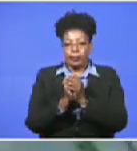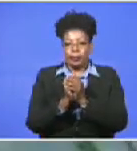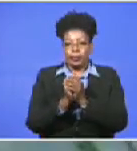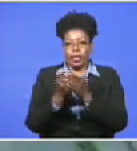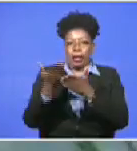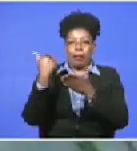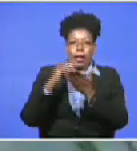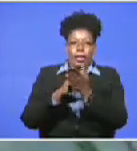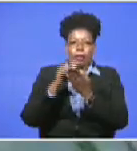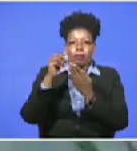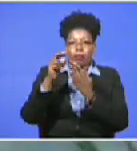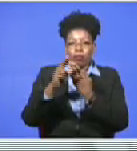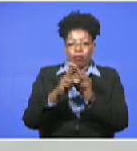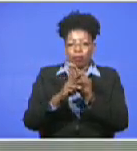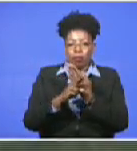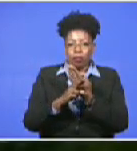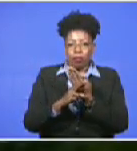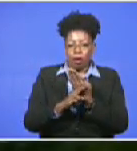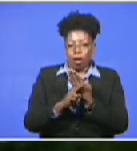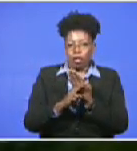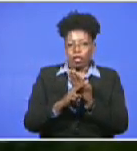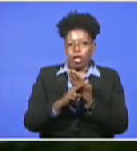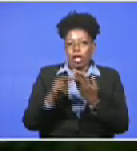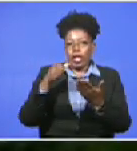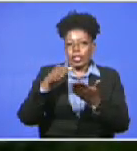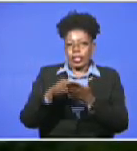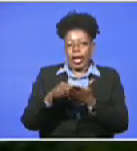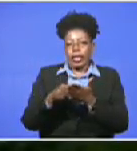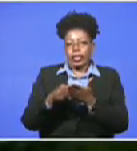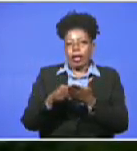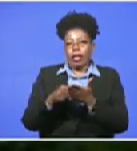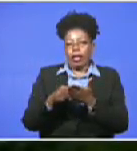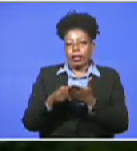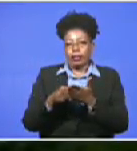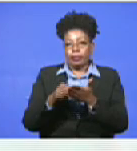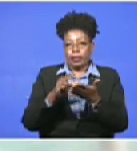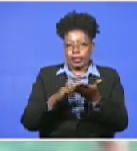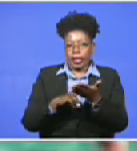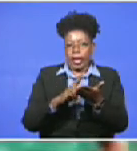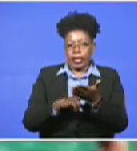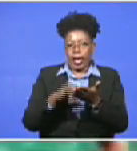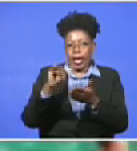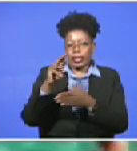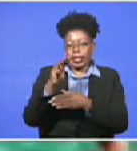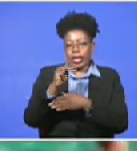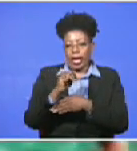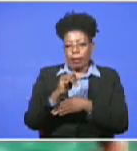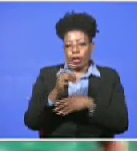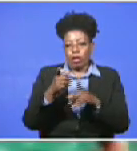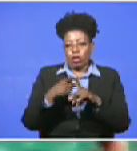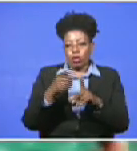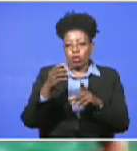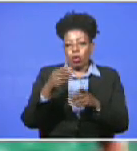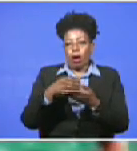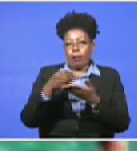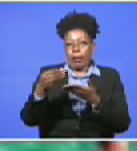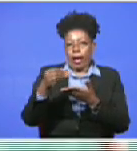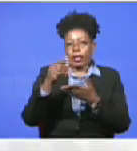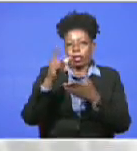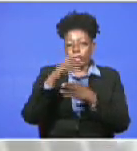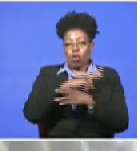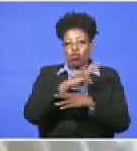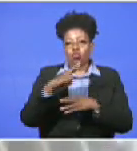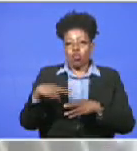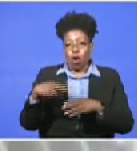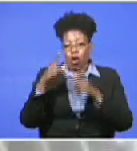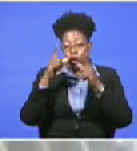Well, back in March, the government signed a letter of intent with Royal Caribbean International and the ITM Group to purchase the Grand Lucayan Resort